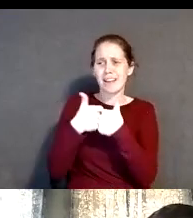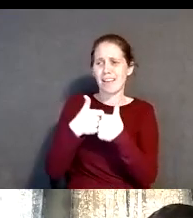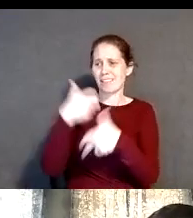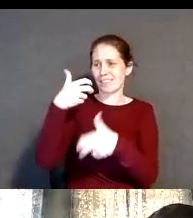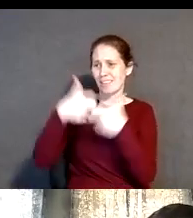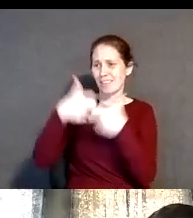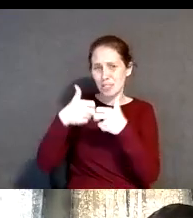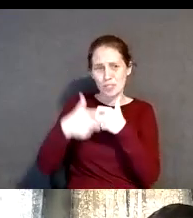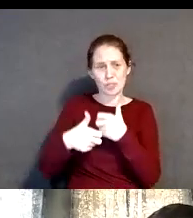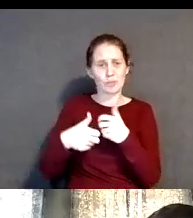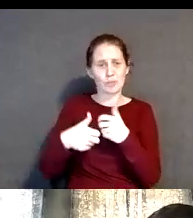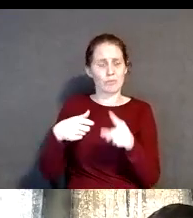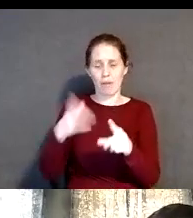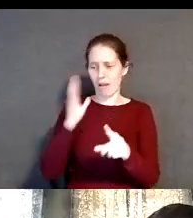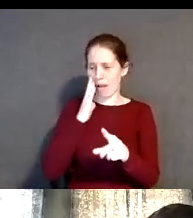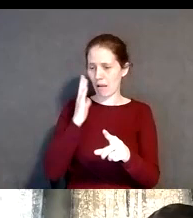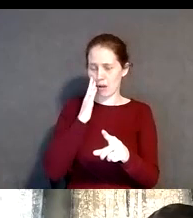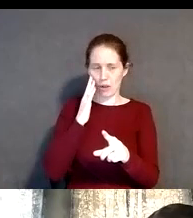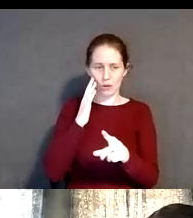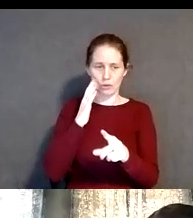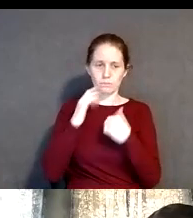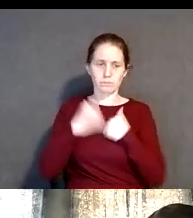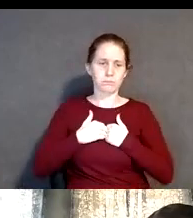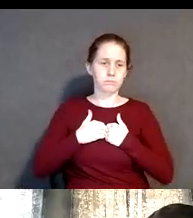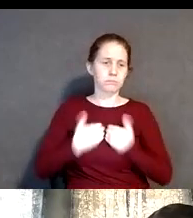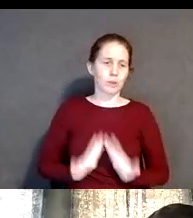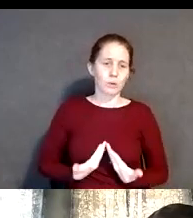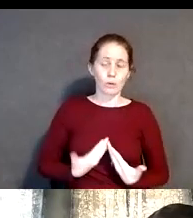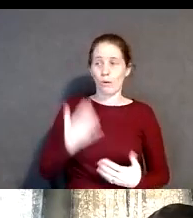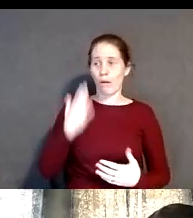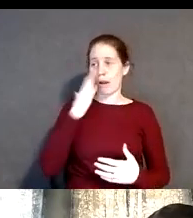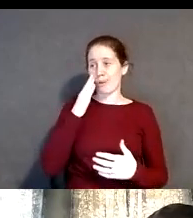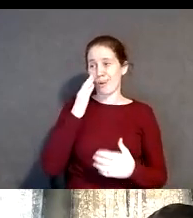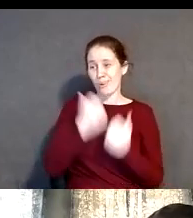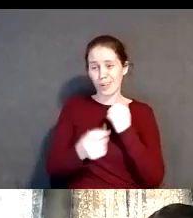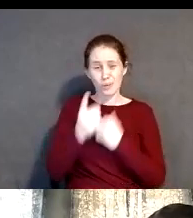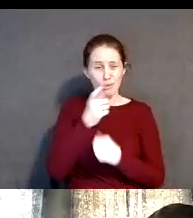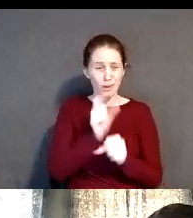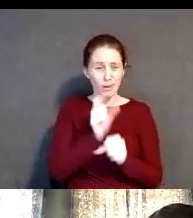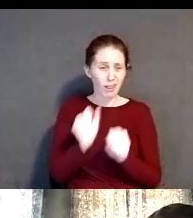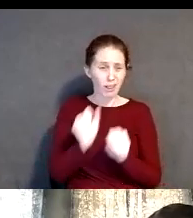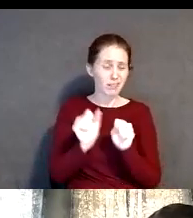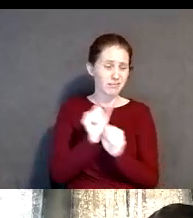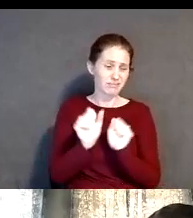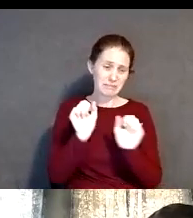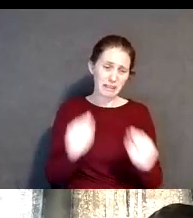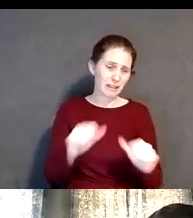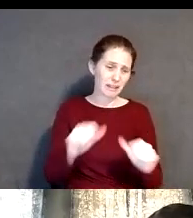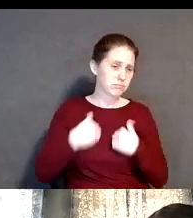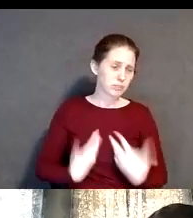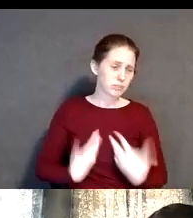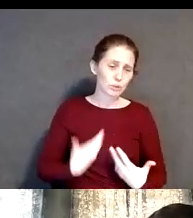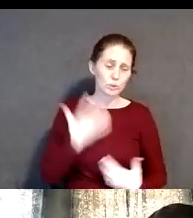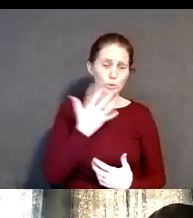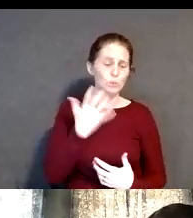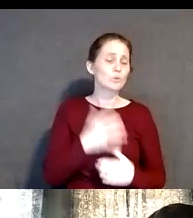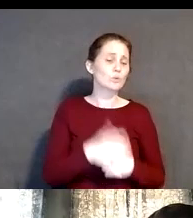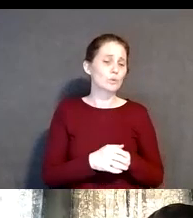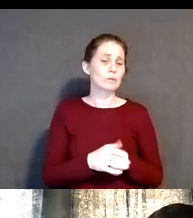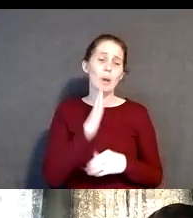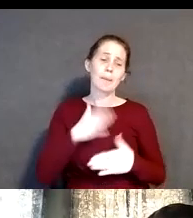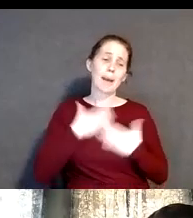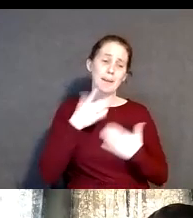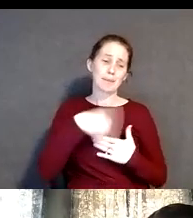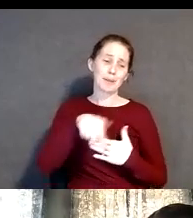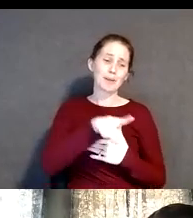that, you know, I know is a drain personally on anyone who works on it in a lot of ways. I'm glad that you are